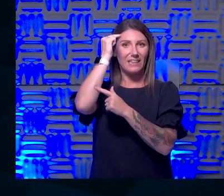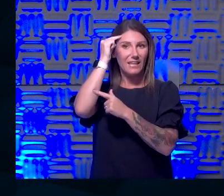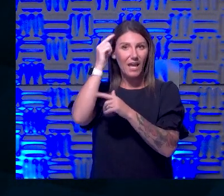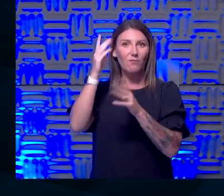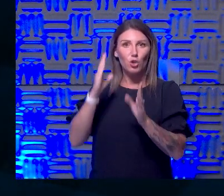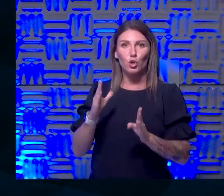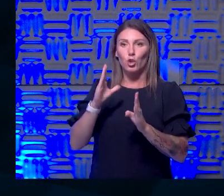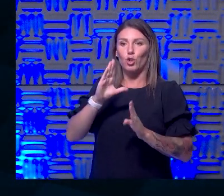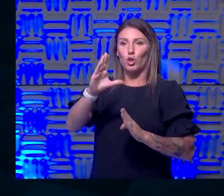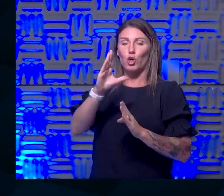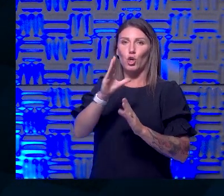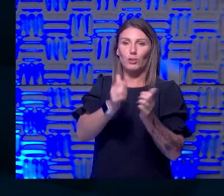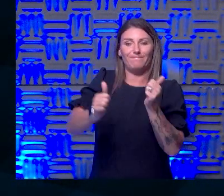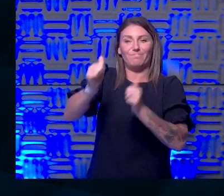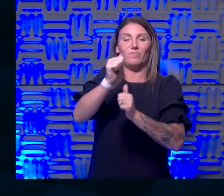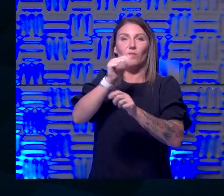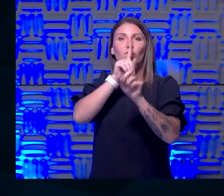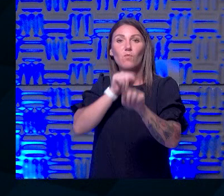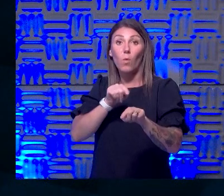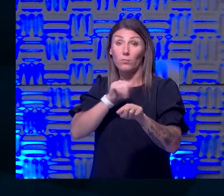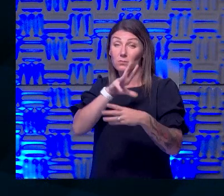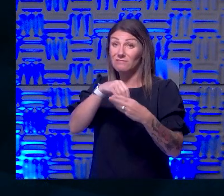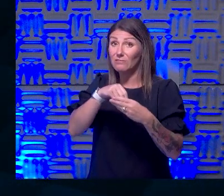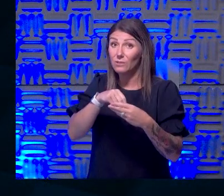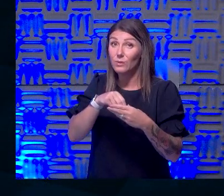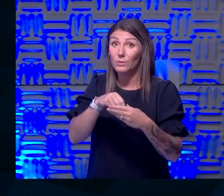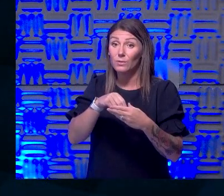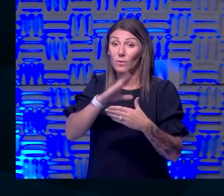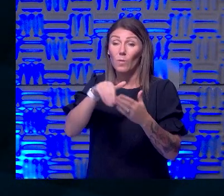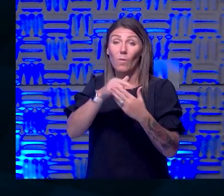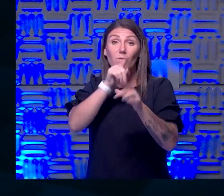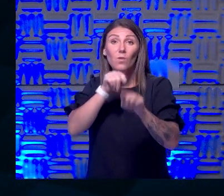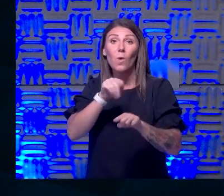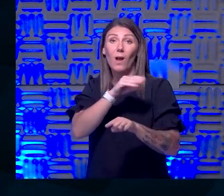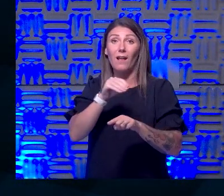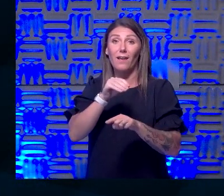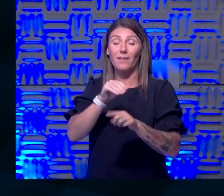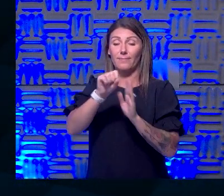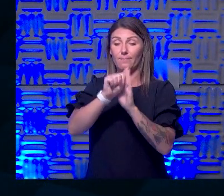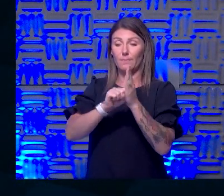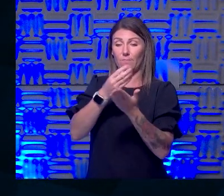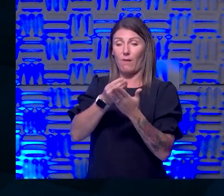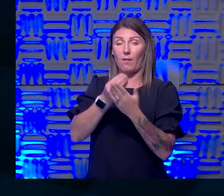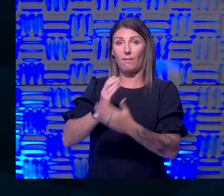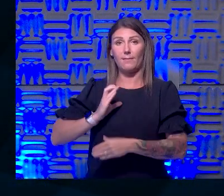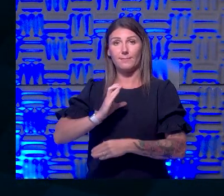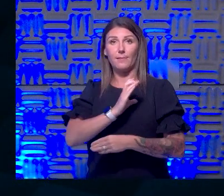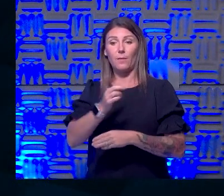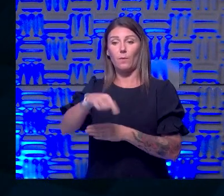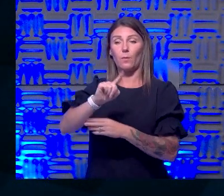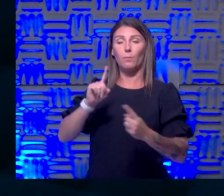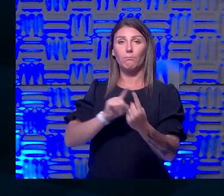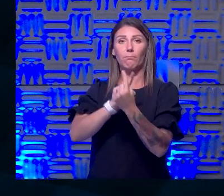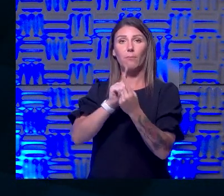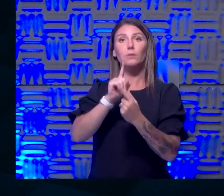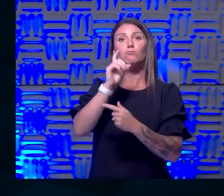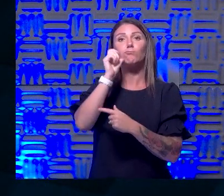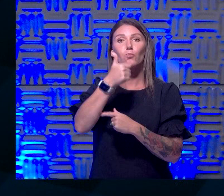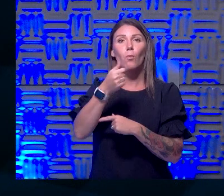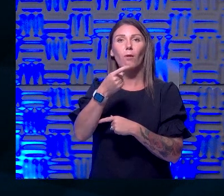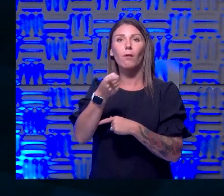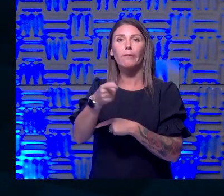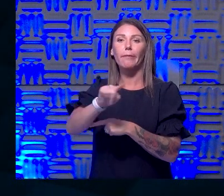executive authorities, including executive orders. And the State Finance Council is meeting tomorrow. They're the ones that have the authority